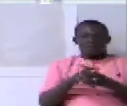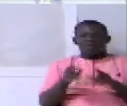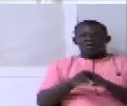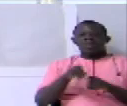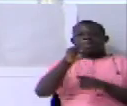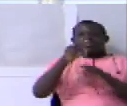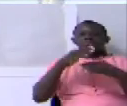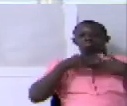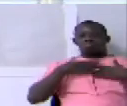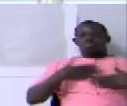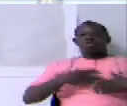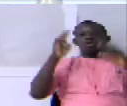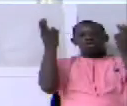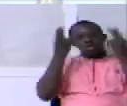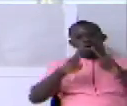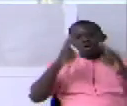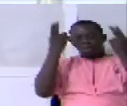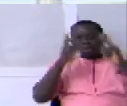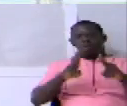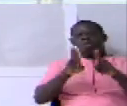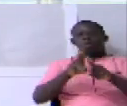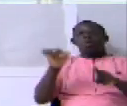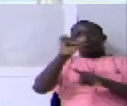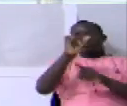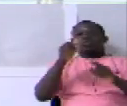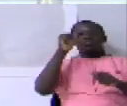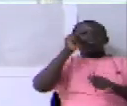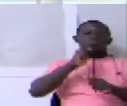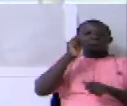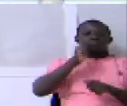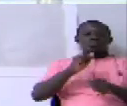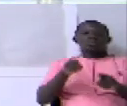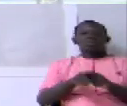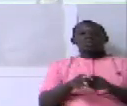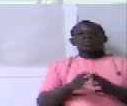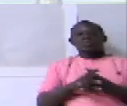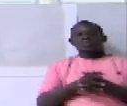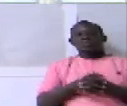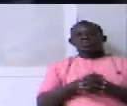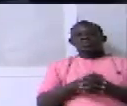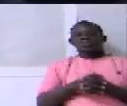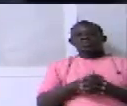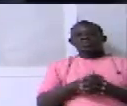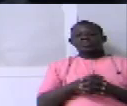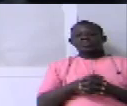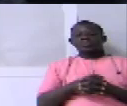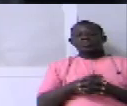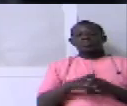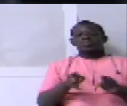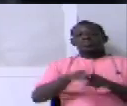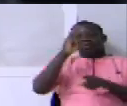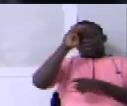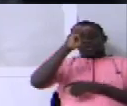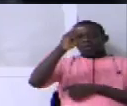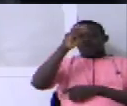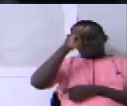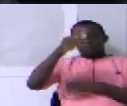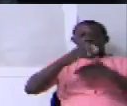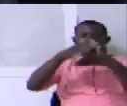that's the body of laws that operate. Merci beaucoup. Okay. Merci. Thank you very much,